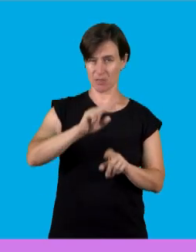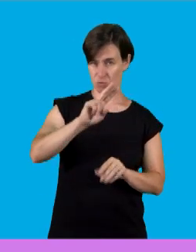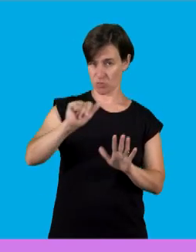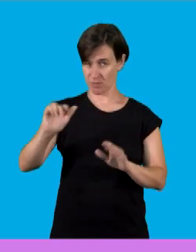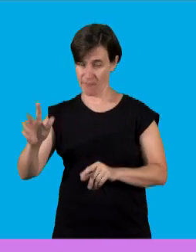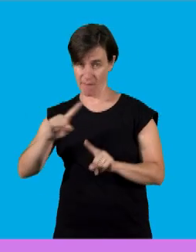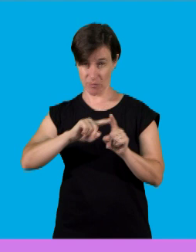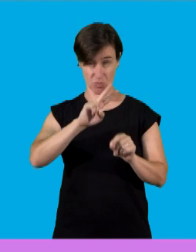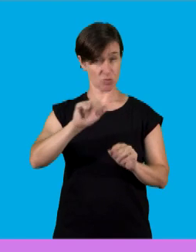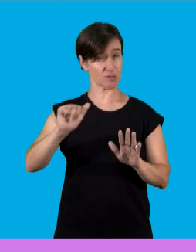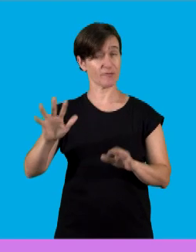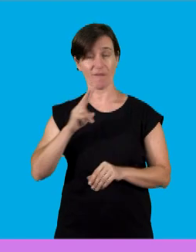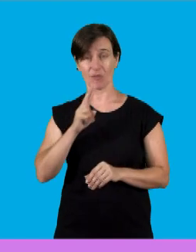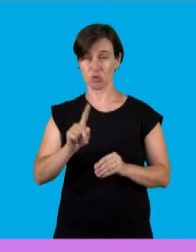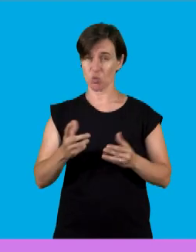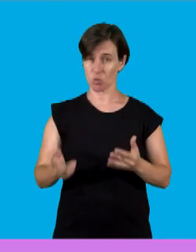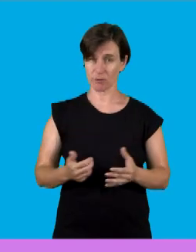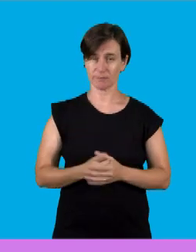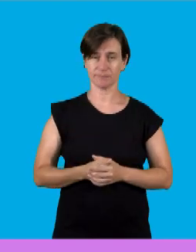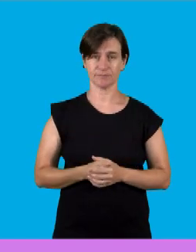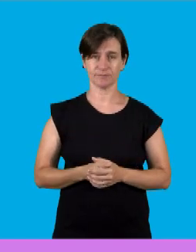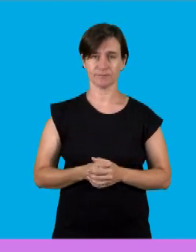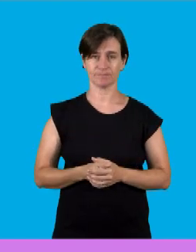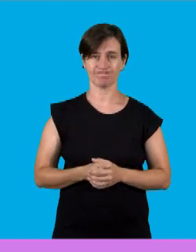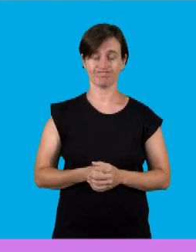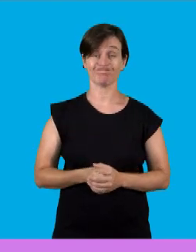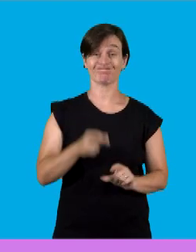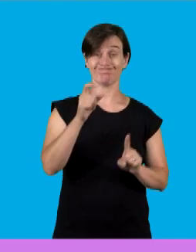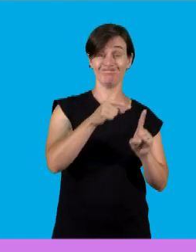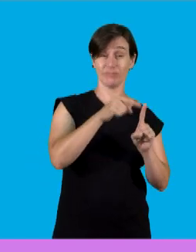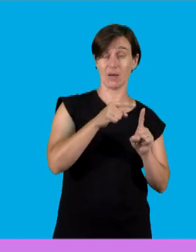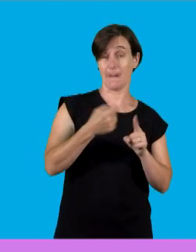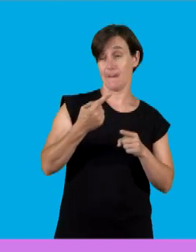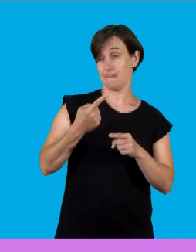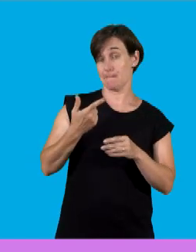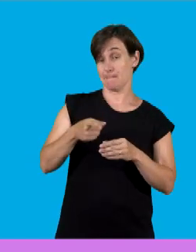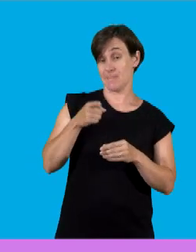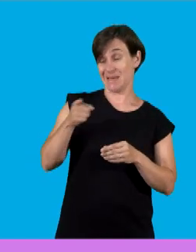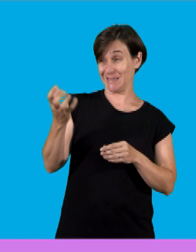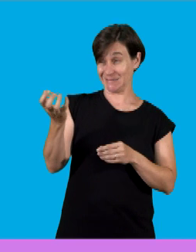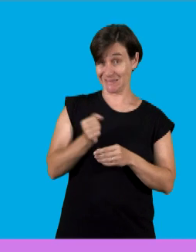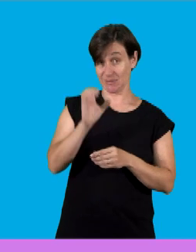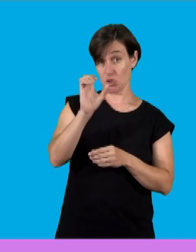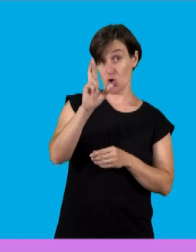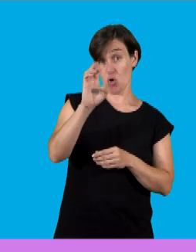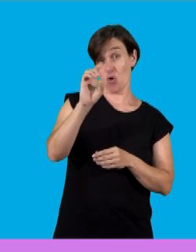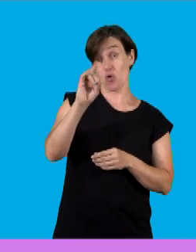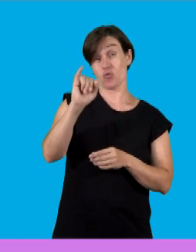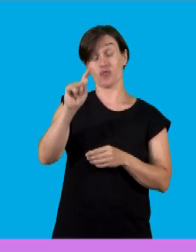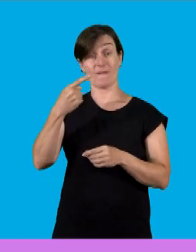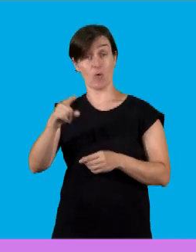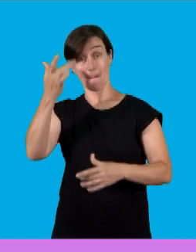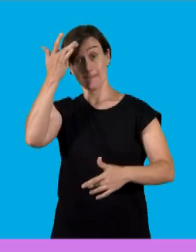your 265 plus 265. So the monthly medical aid tax credit they will receive is